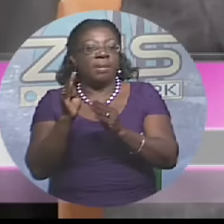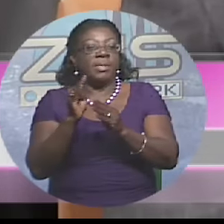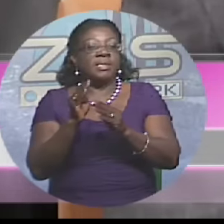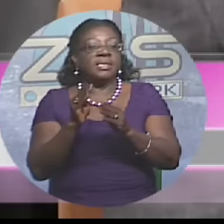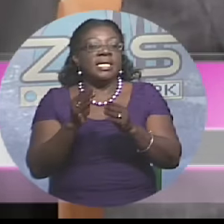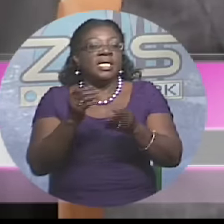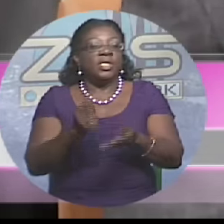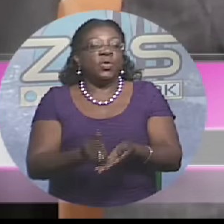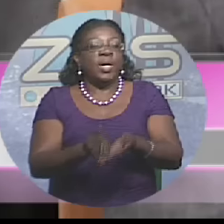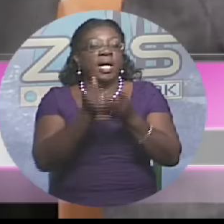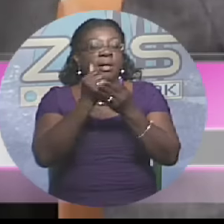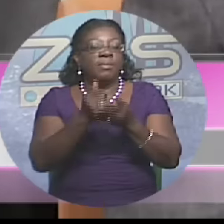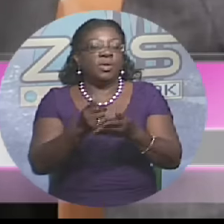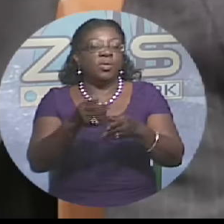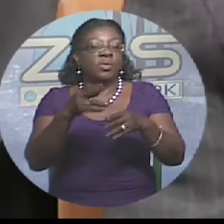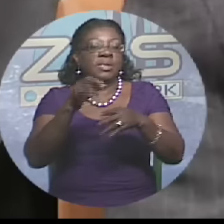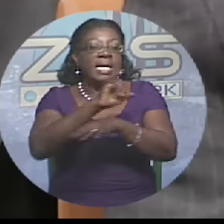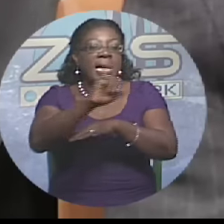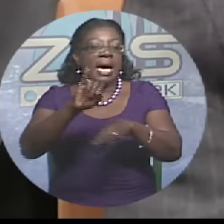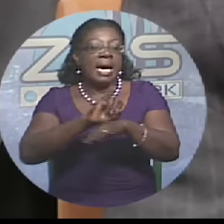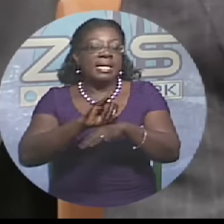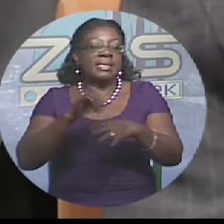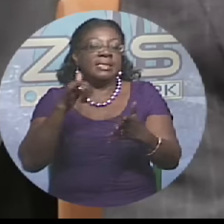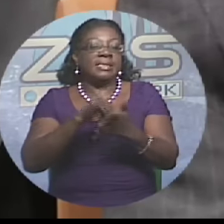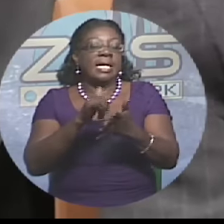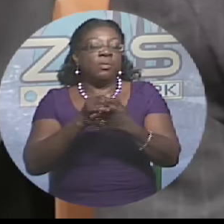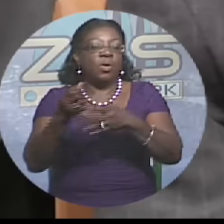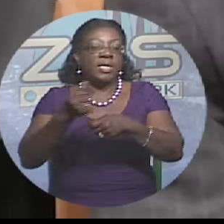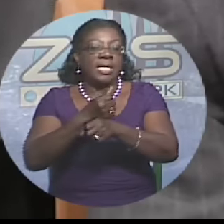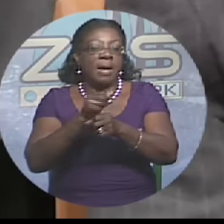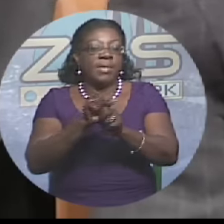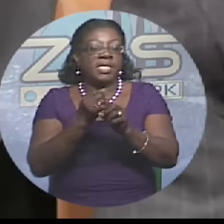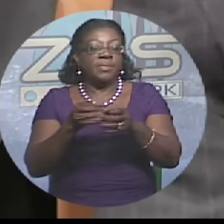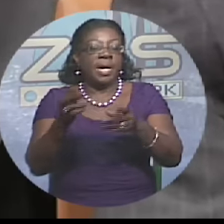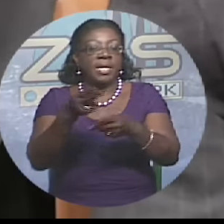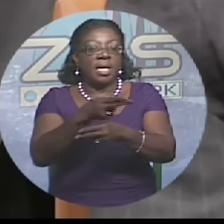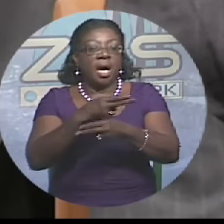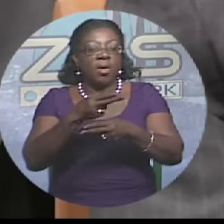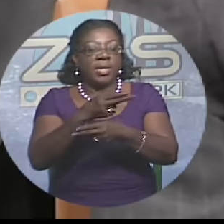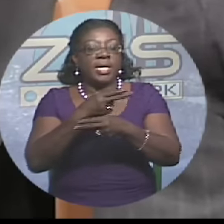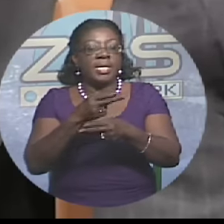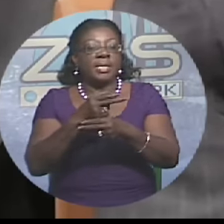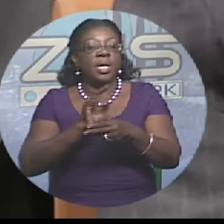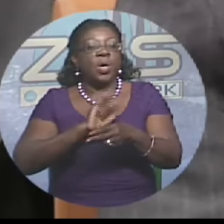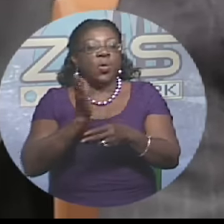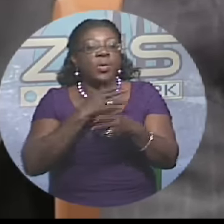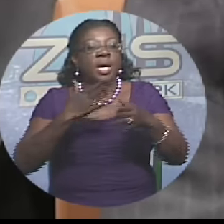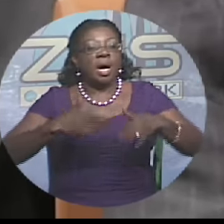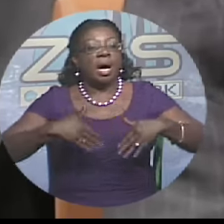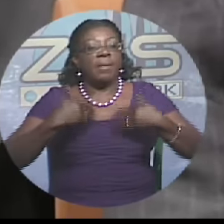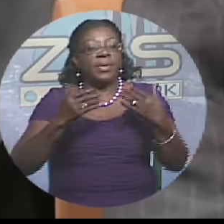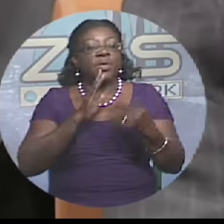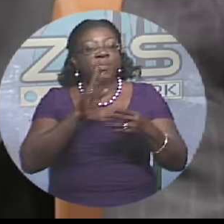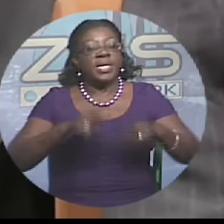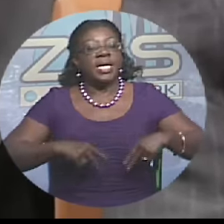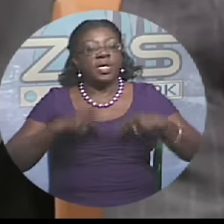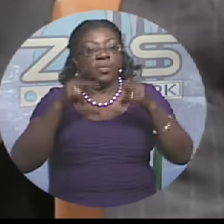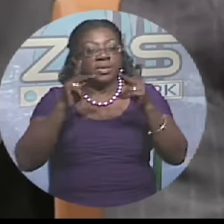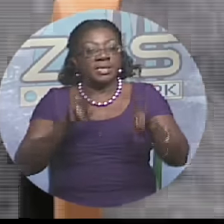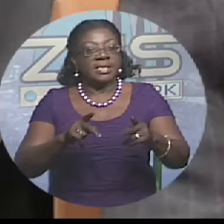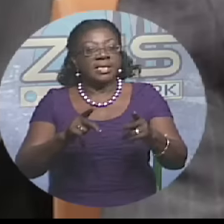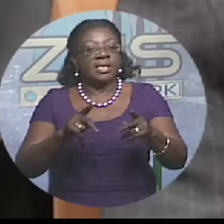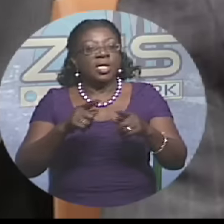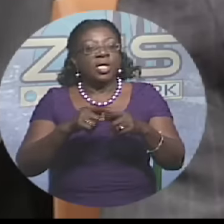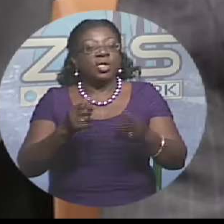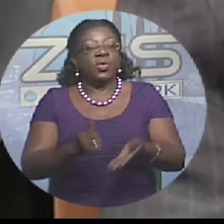to our fellow Bahamians whose lives have been adversely impacted by the hurricane. We are grateful to be in a position to assist our